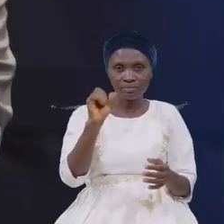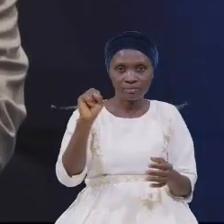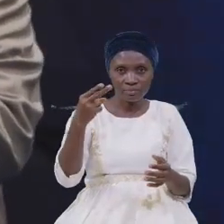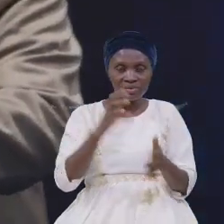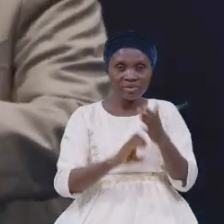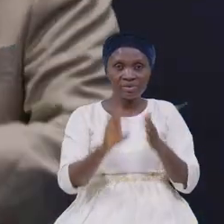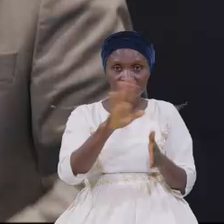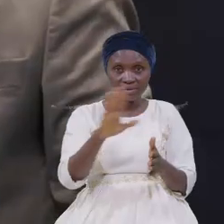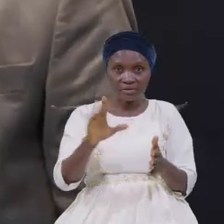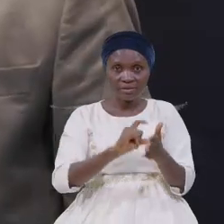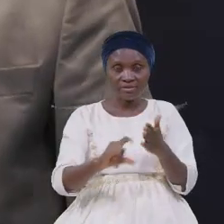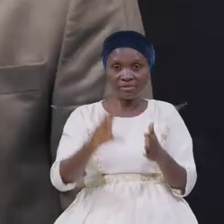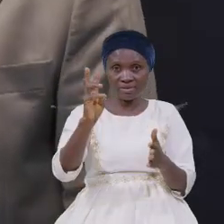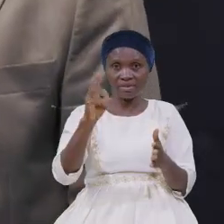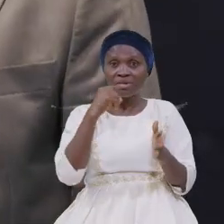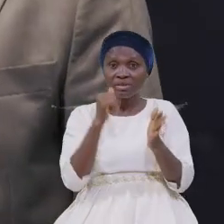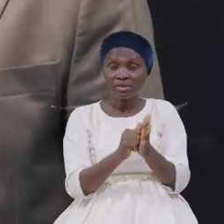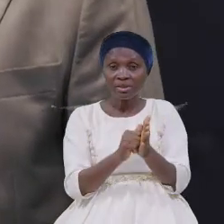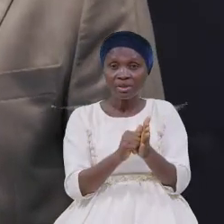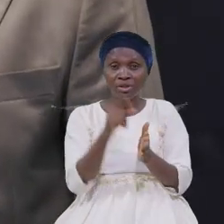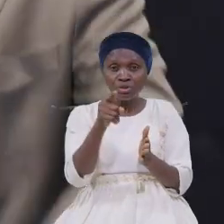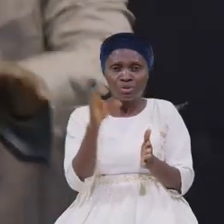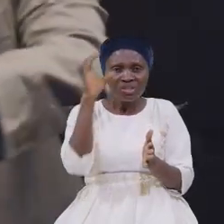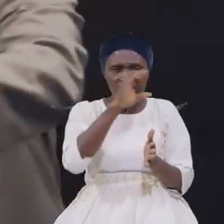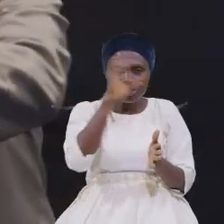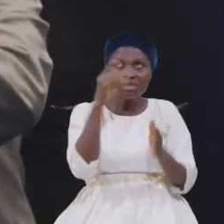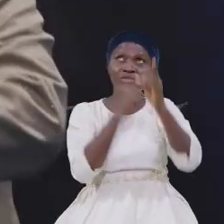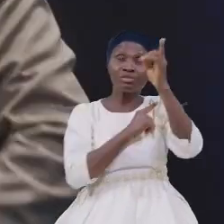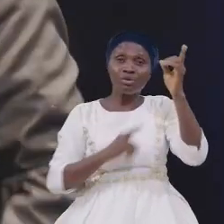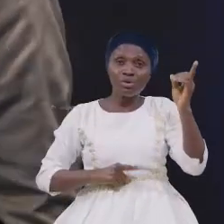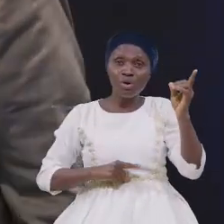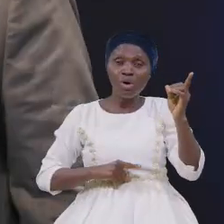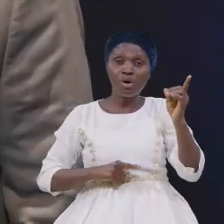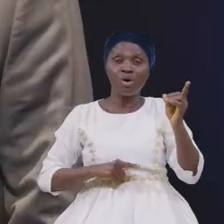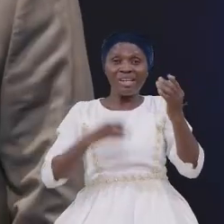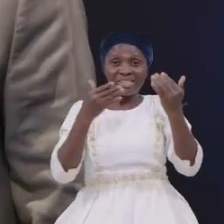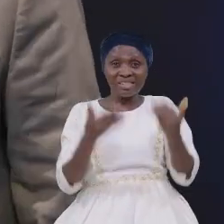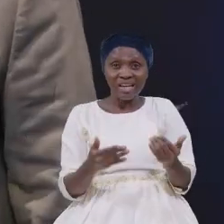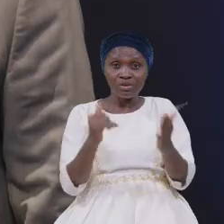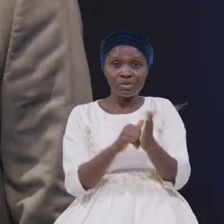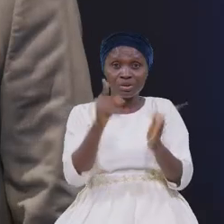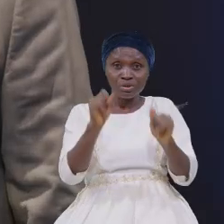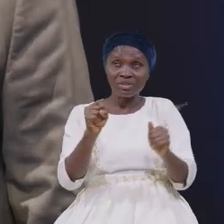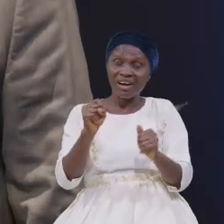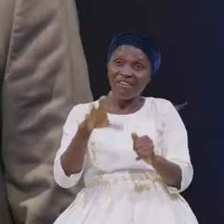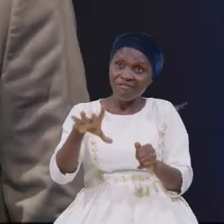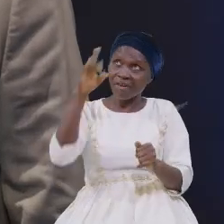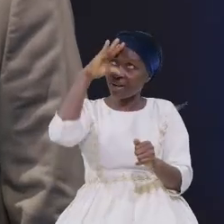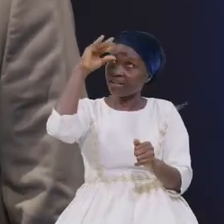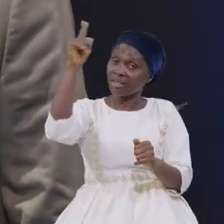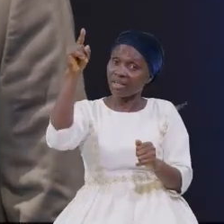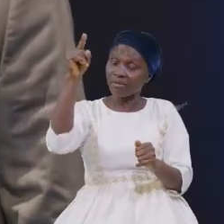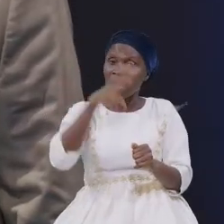the Lord while he may be found, and call ye upon him while he